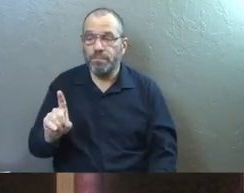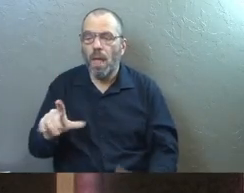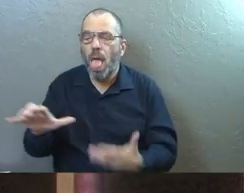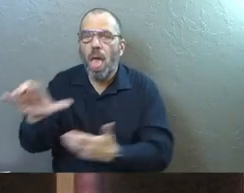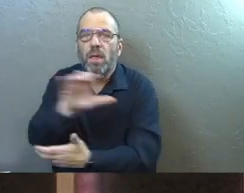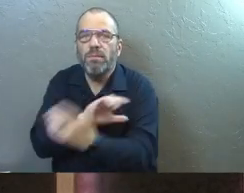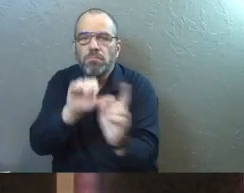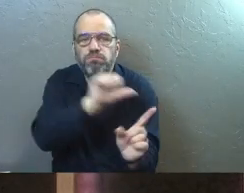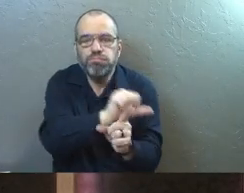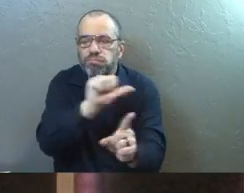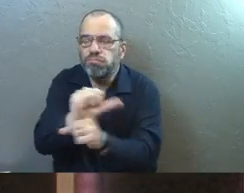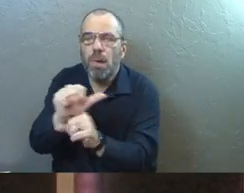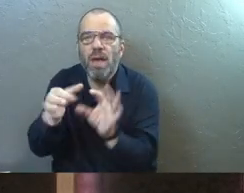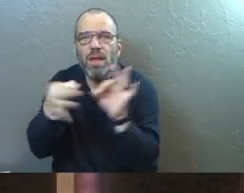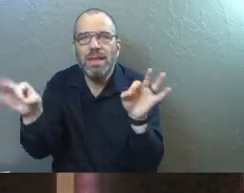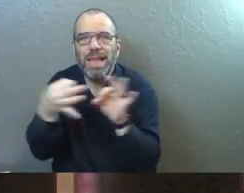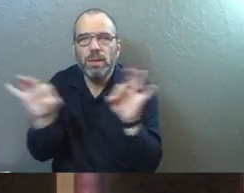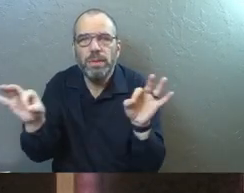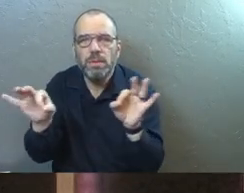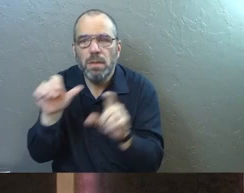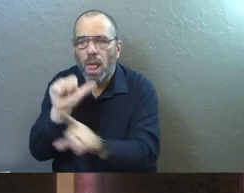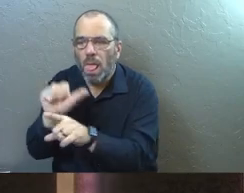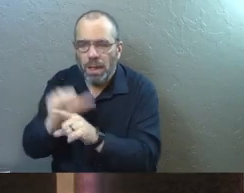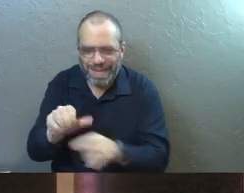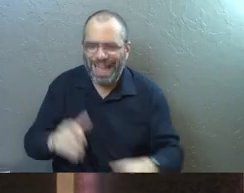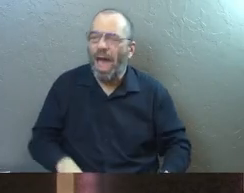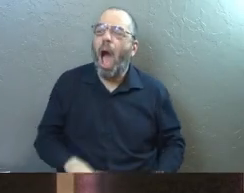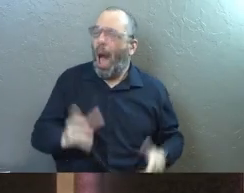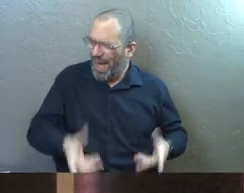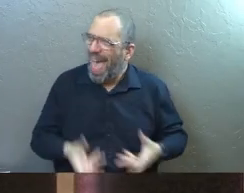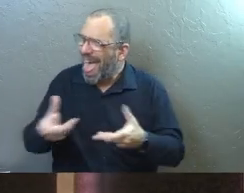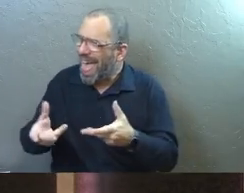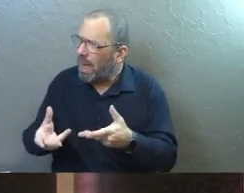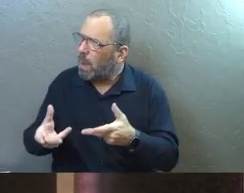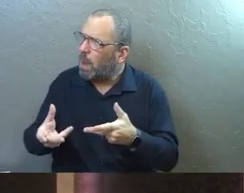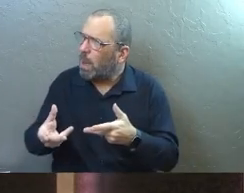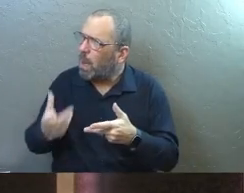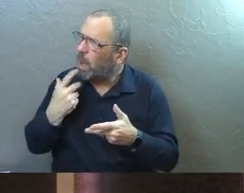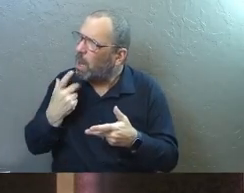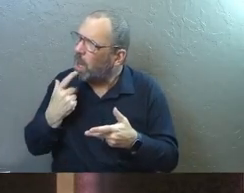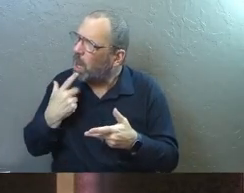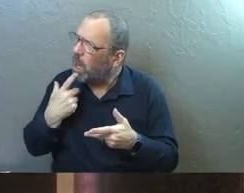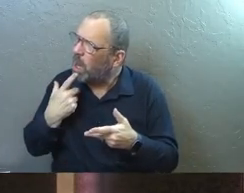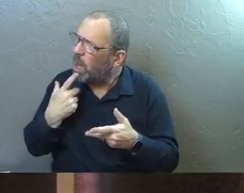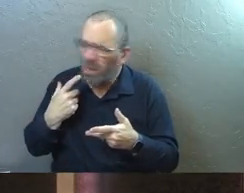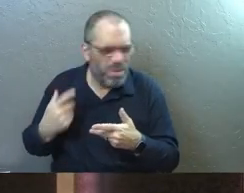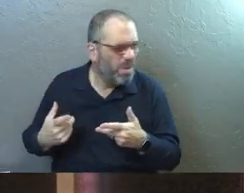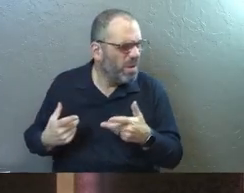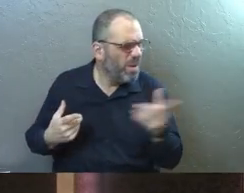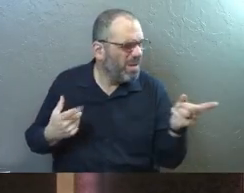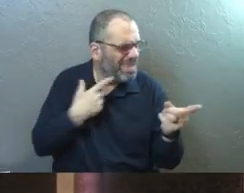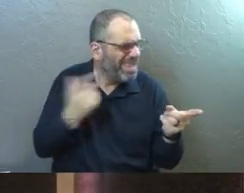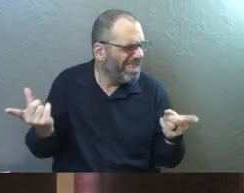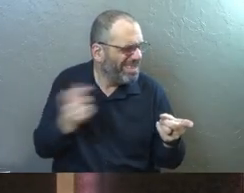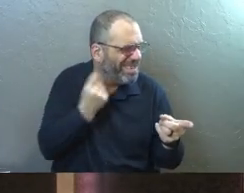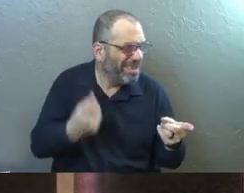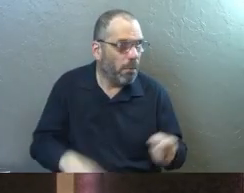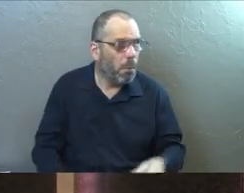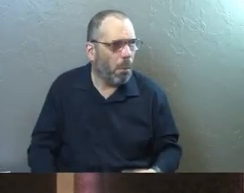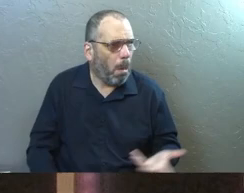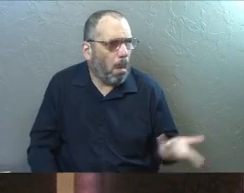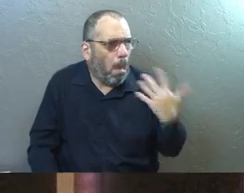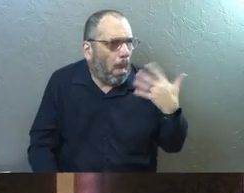he confuses their languages, it says. And all of a sudden, everybody in this city that always spoke one language, they